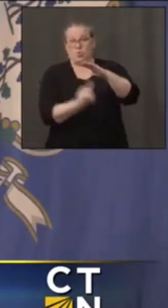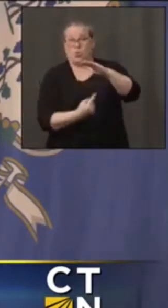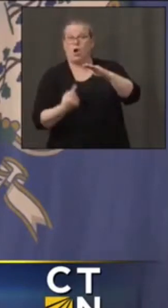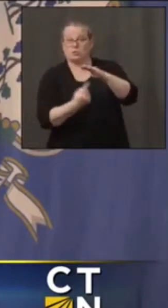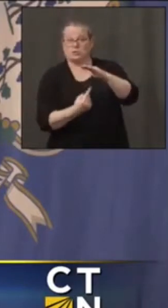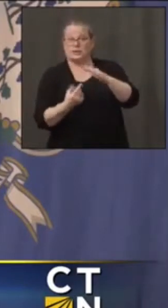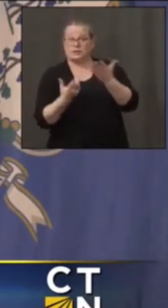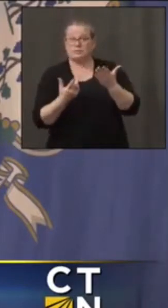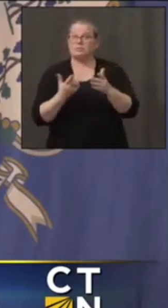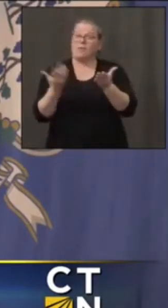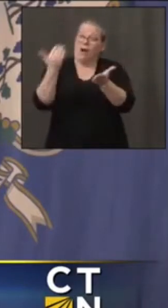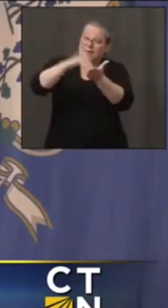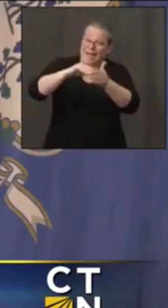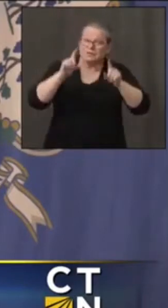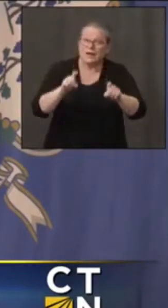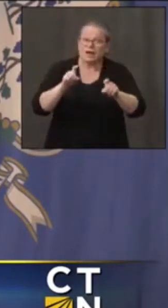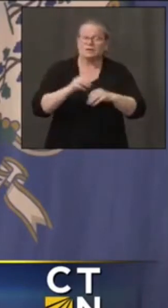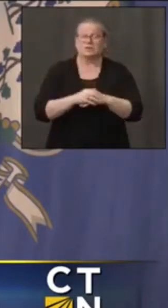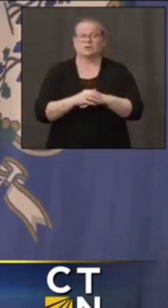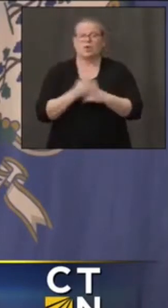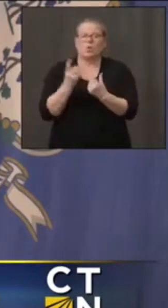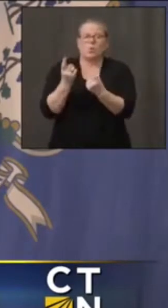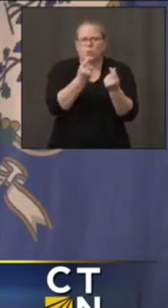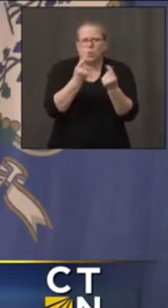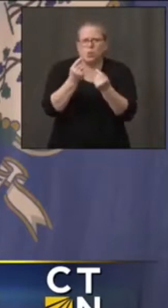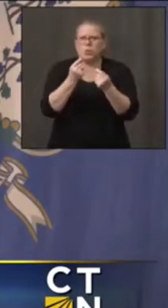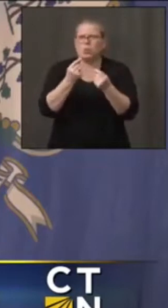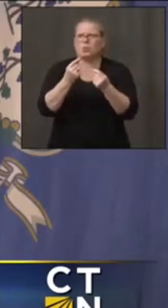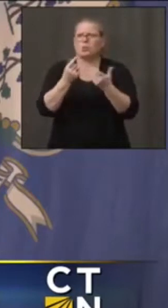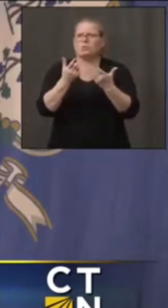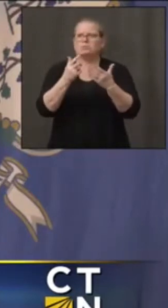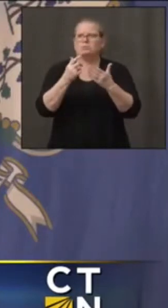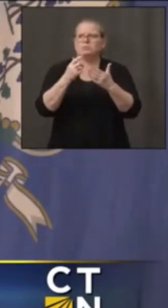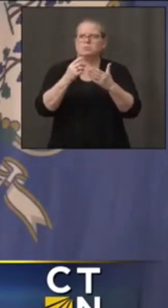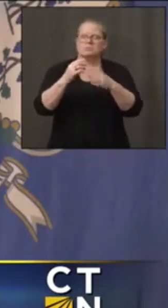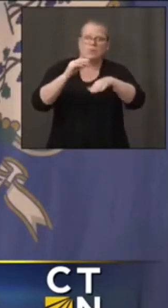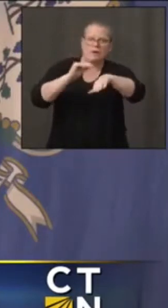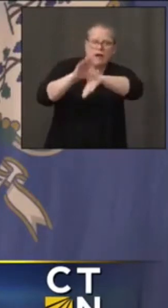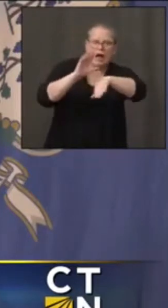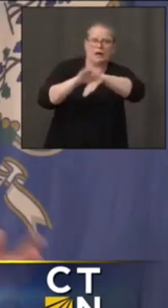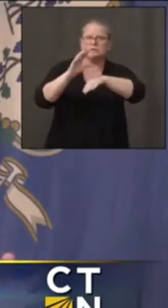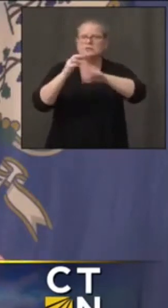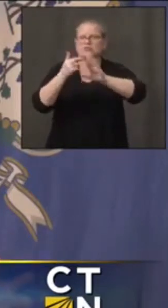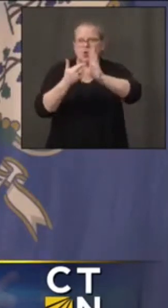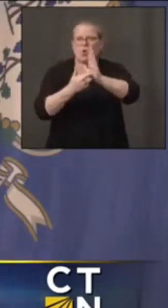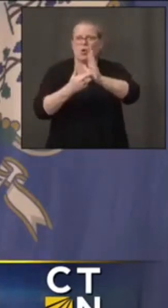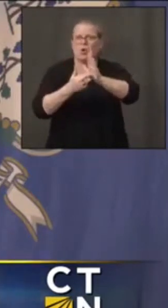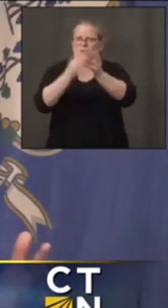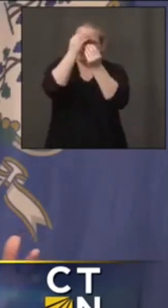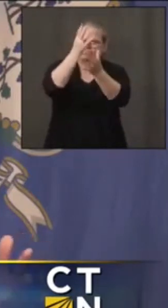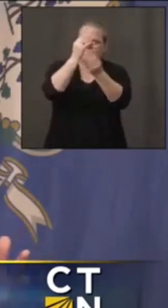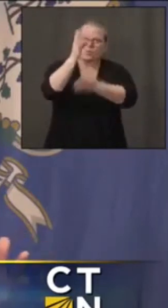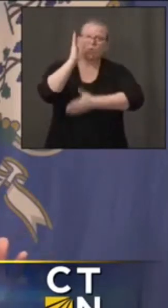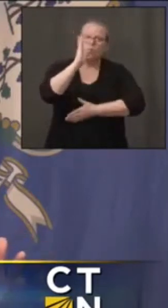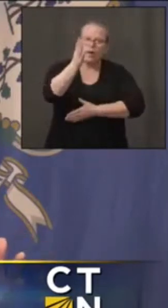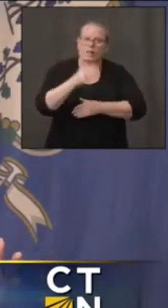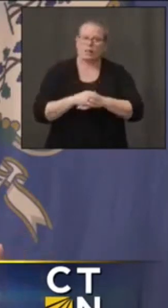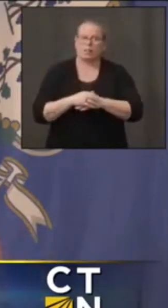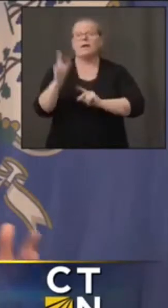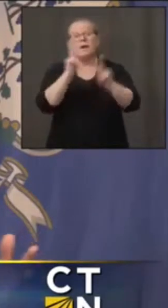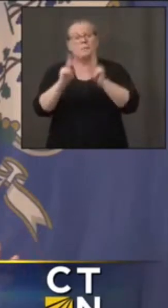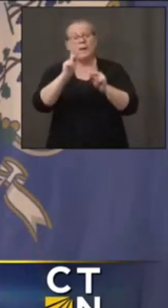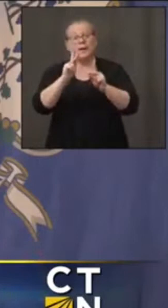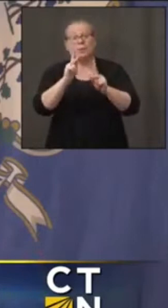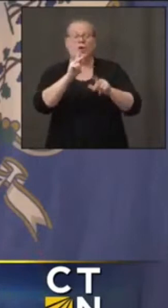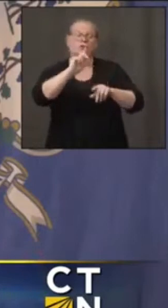to give you clear guidance on what to do. I don't want people just getting on that plane, going home, potentially putting their family at